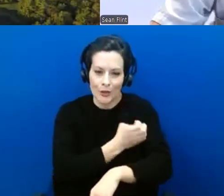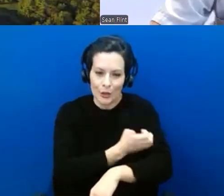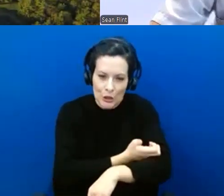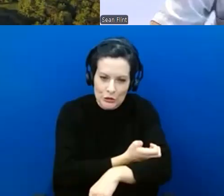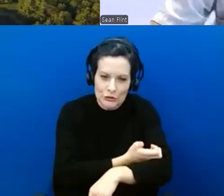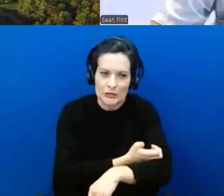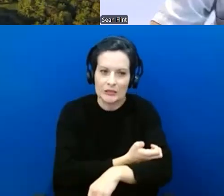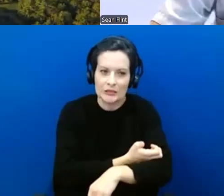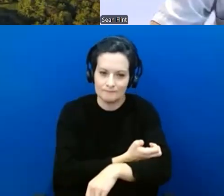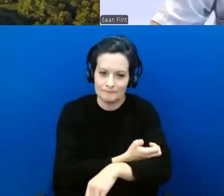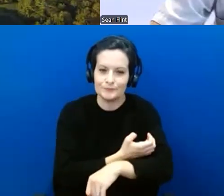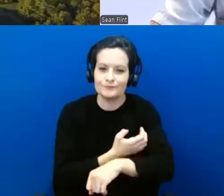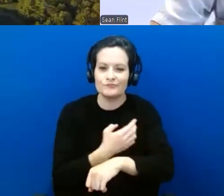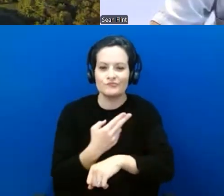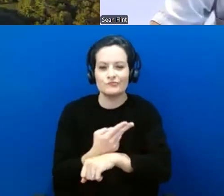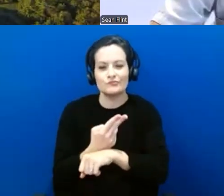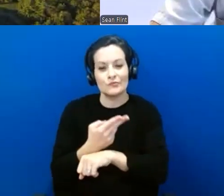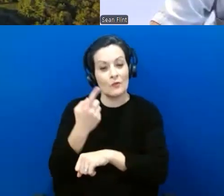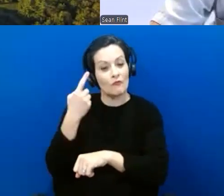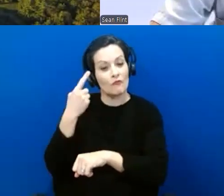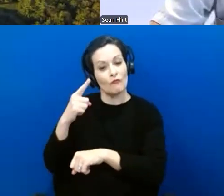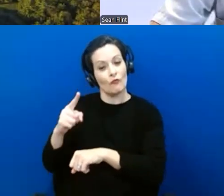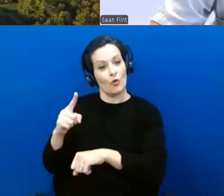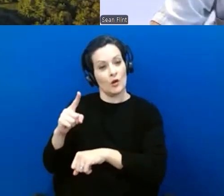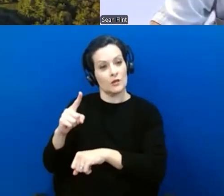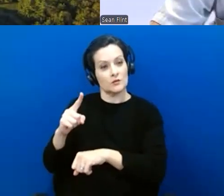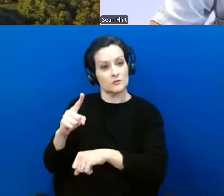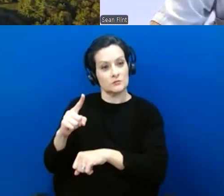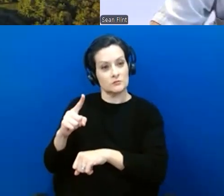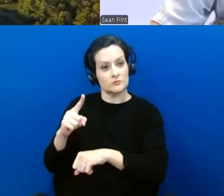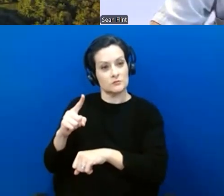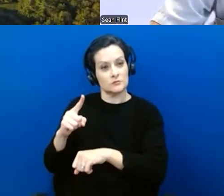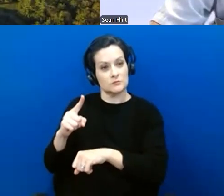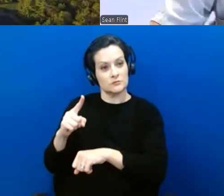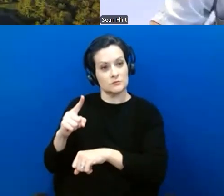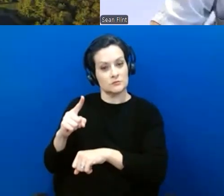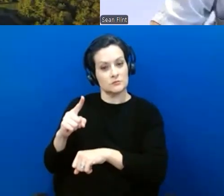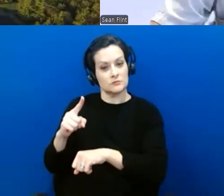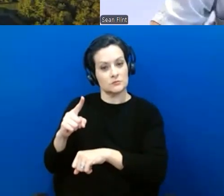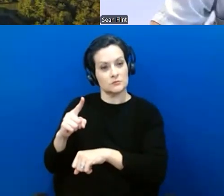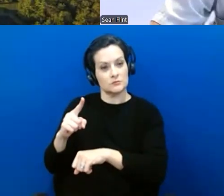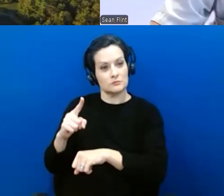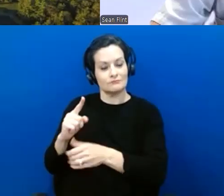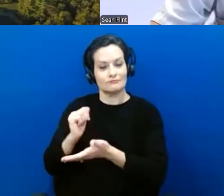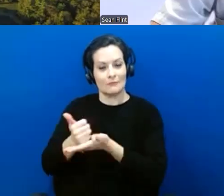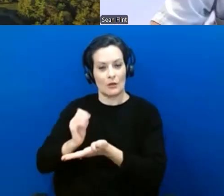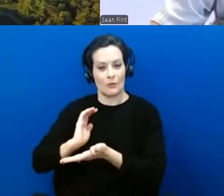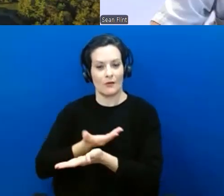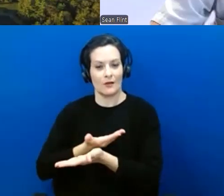into doing stuff like, you know, being better in the way that we respond to these introduced pests.